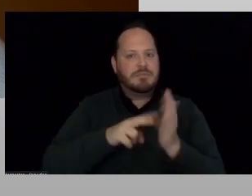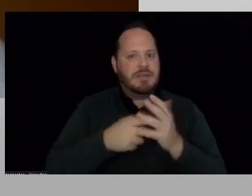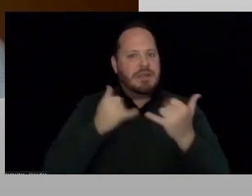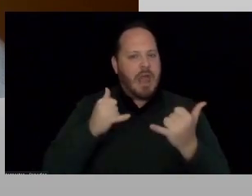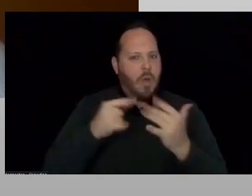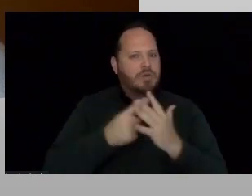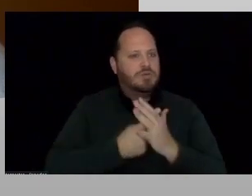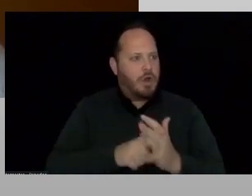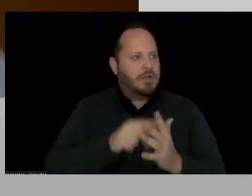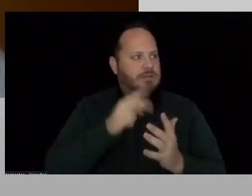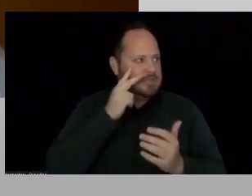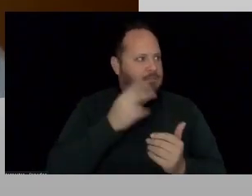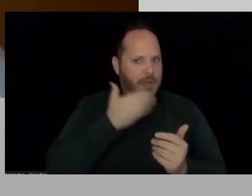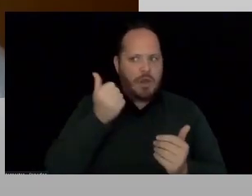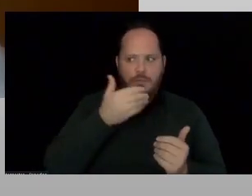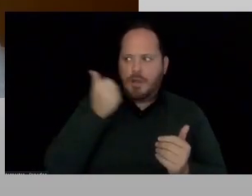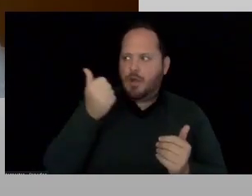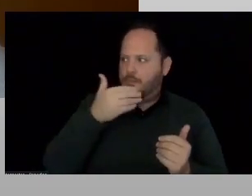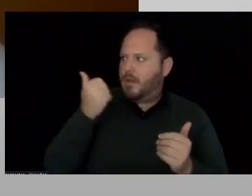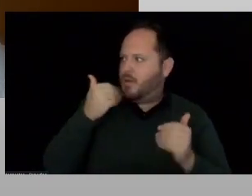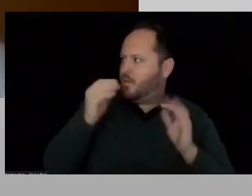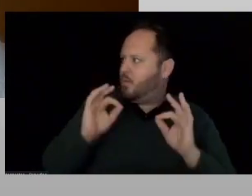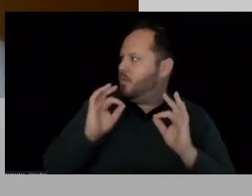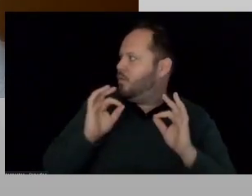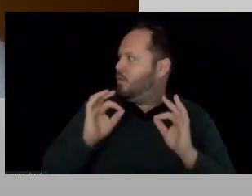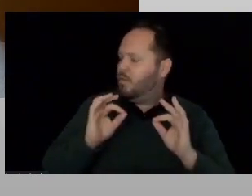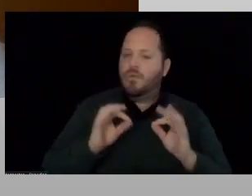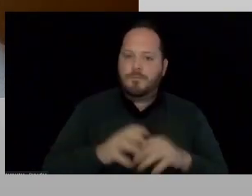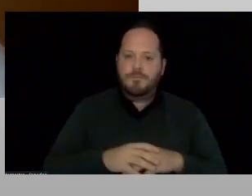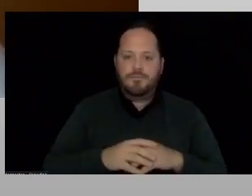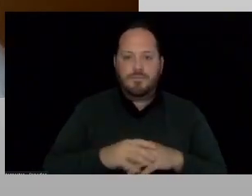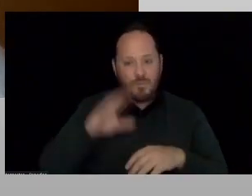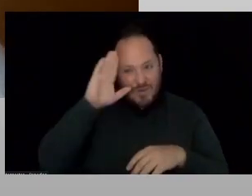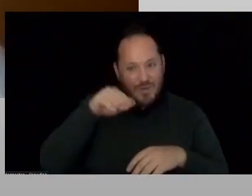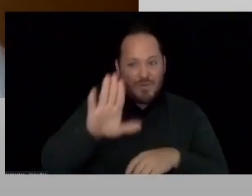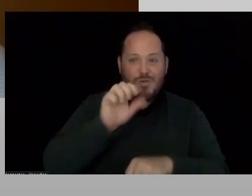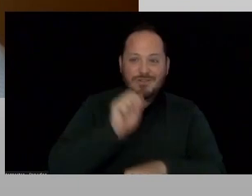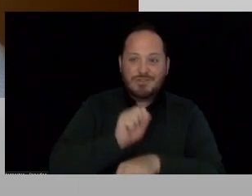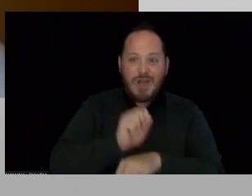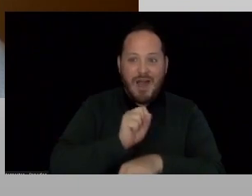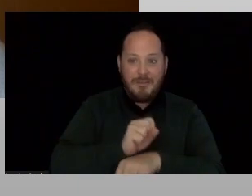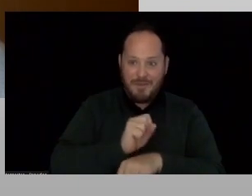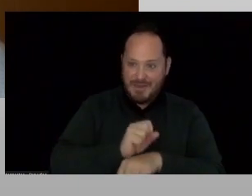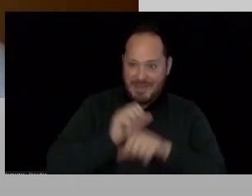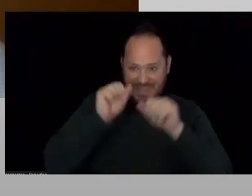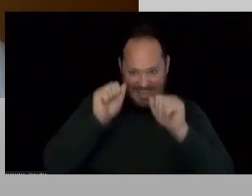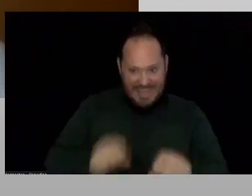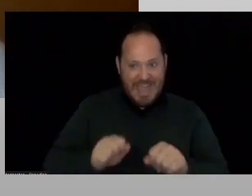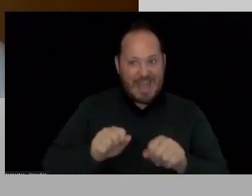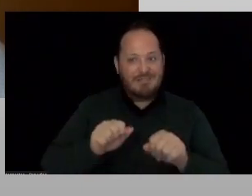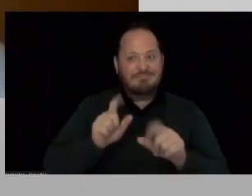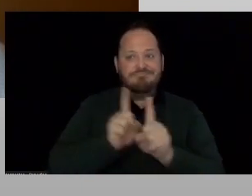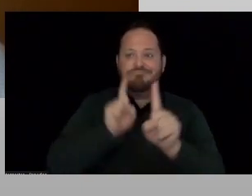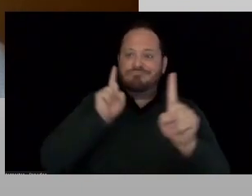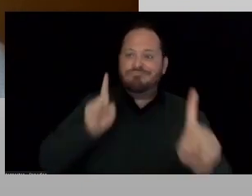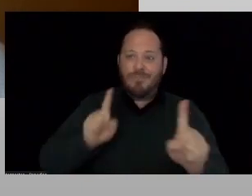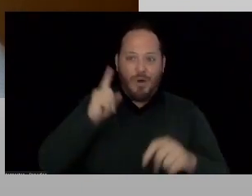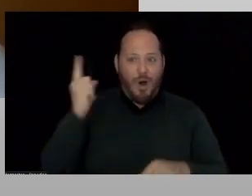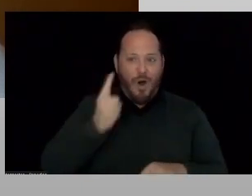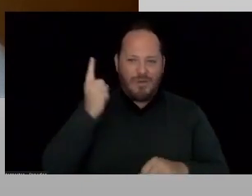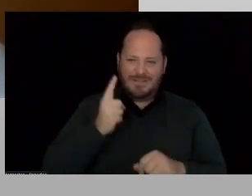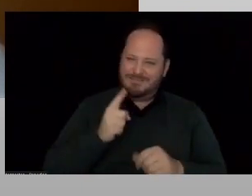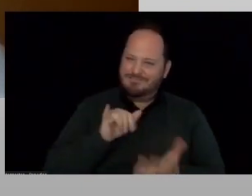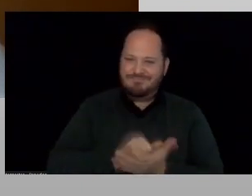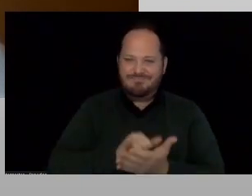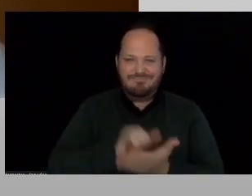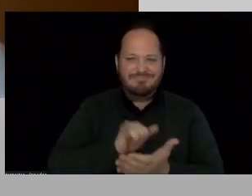it's starting to work. We also know that with your jobs, it's not always possible to do all these things. So we're going to go over some helpful things today. We all